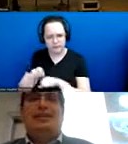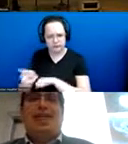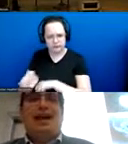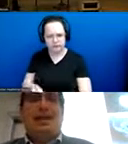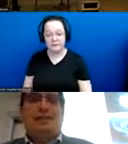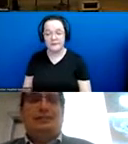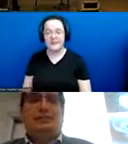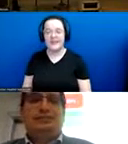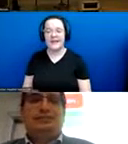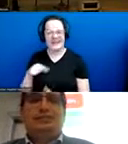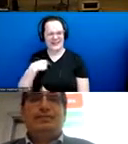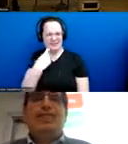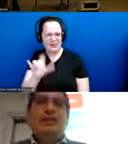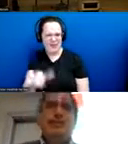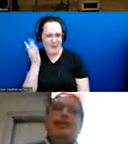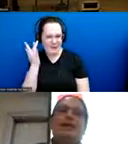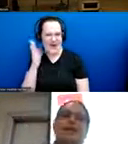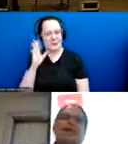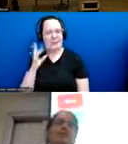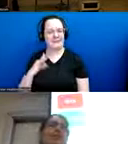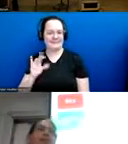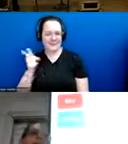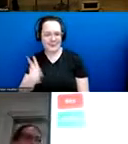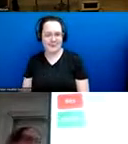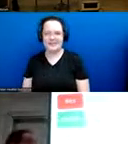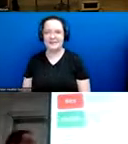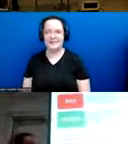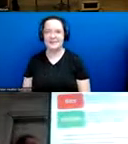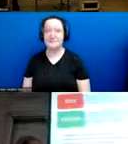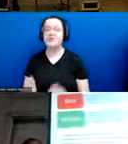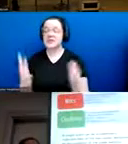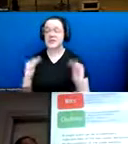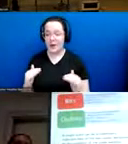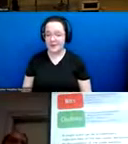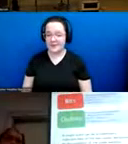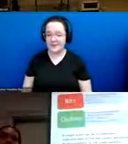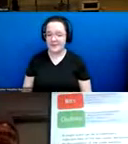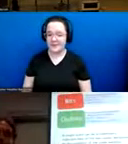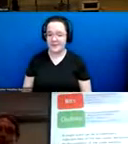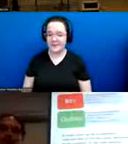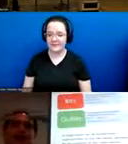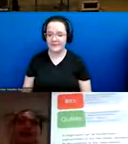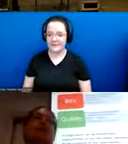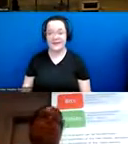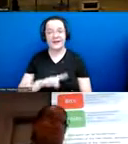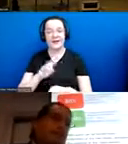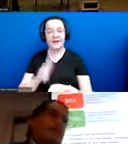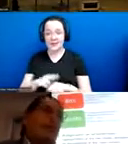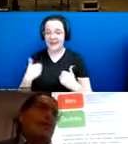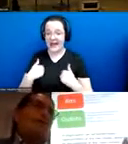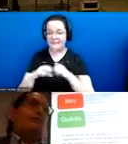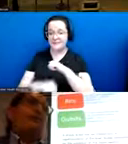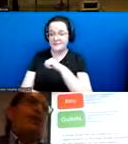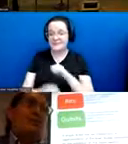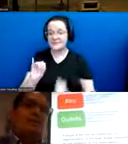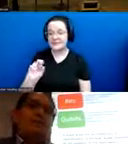handy later. All right. So then, of course, having all this beautiful infrastructure, right? We